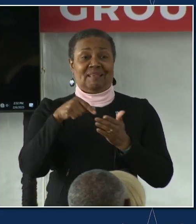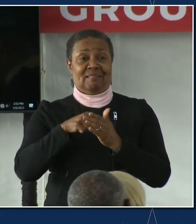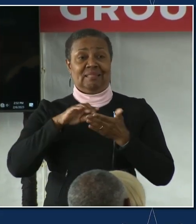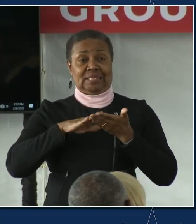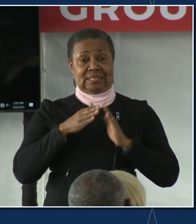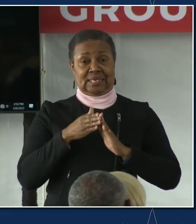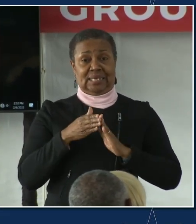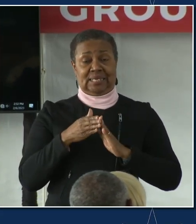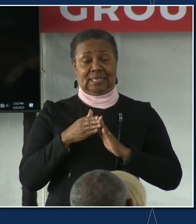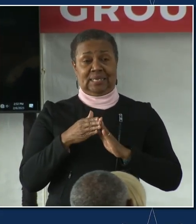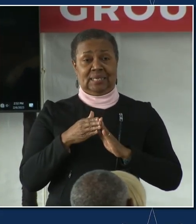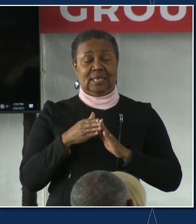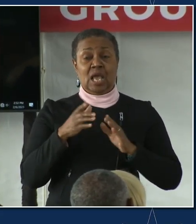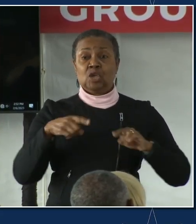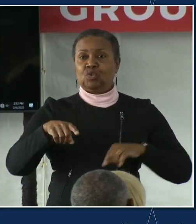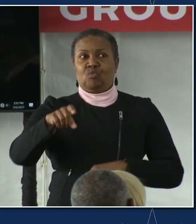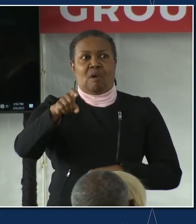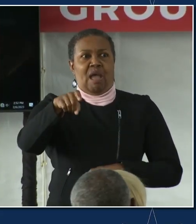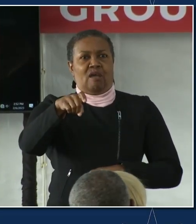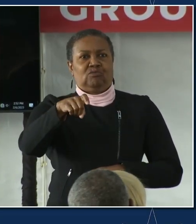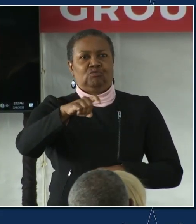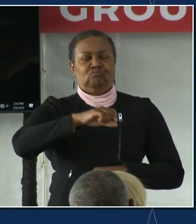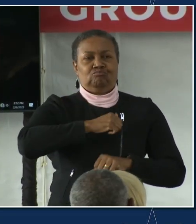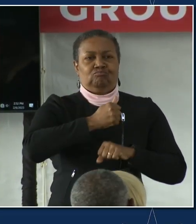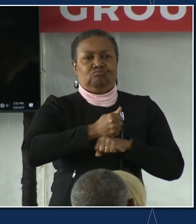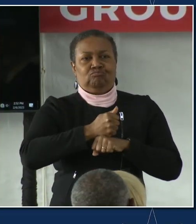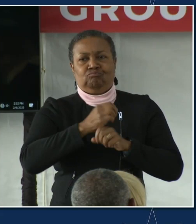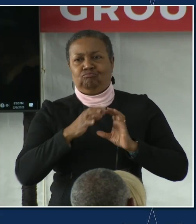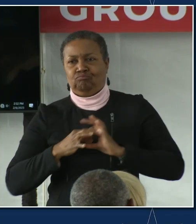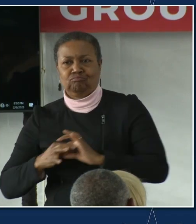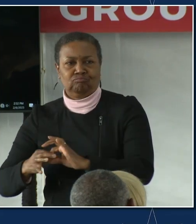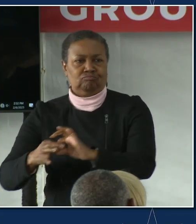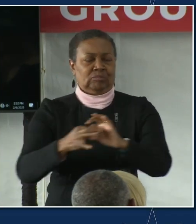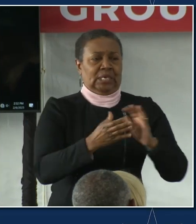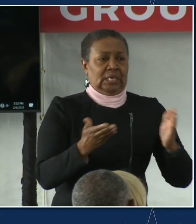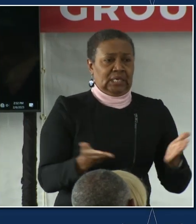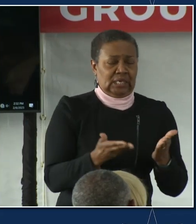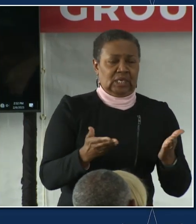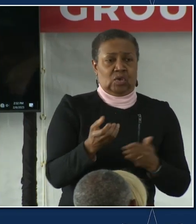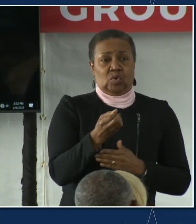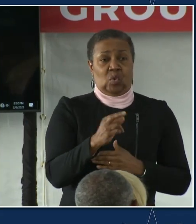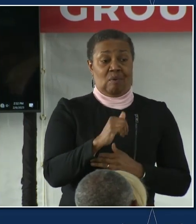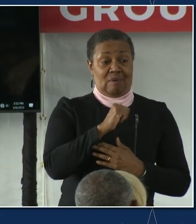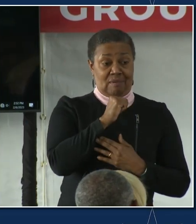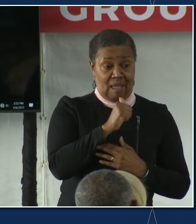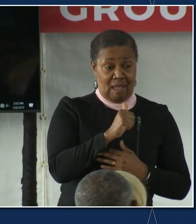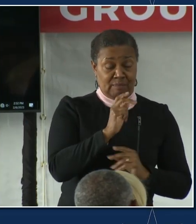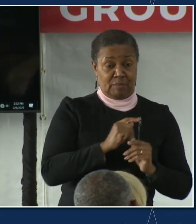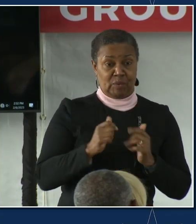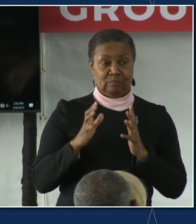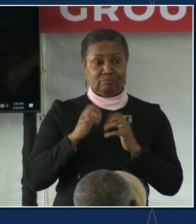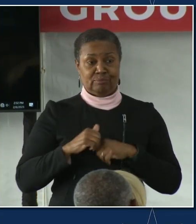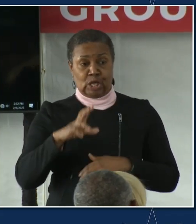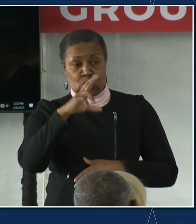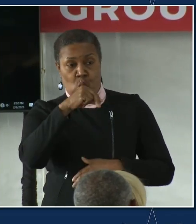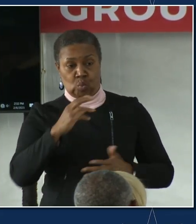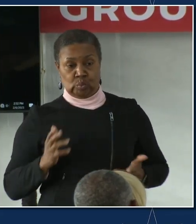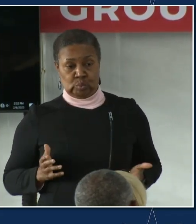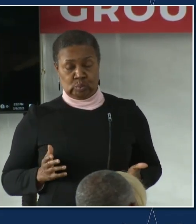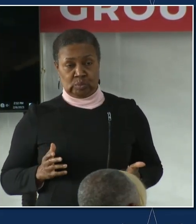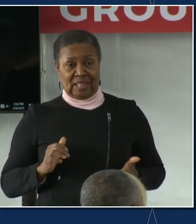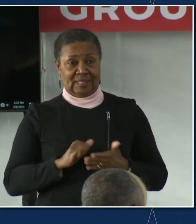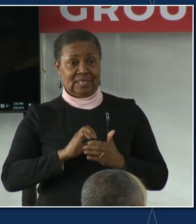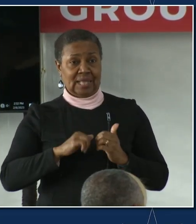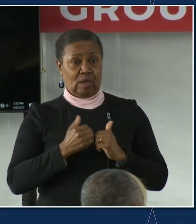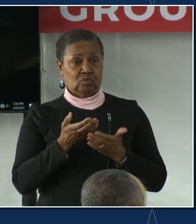city. Absolutely. Because you have to build coalitions here or else the people will shut it down. Yes. That's just